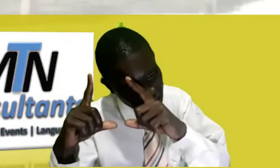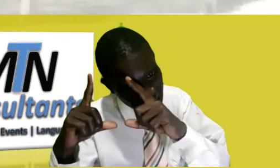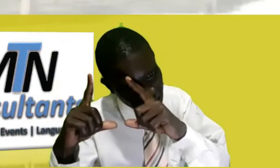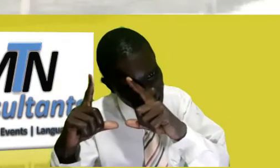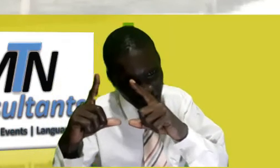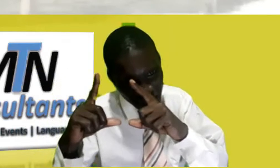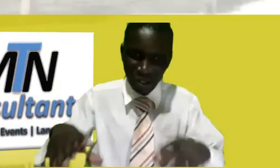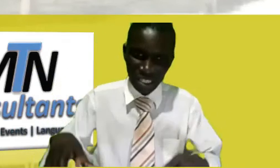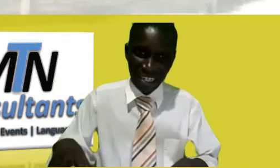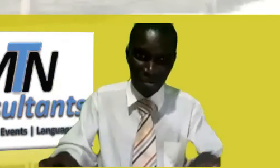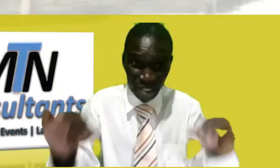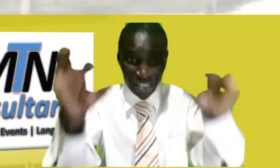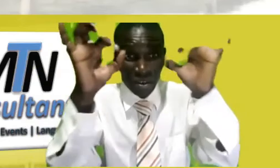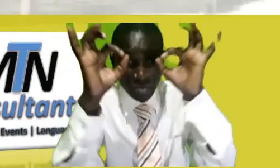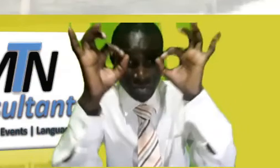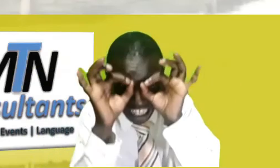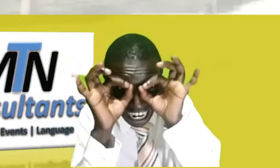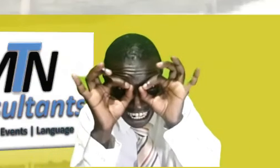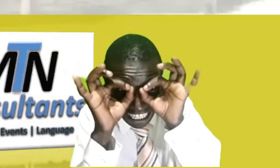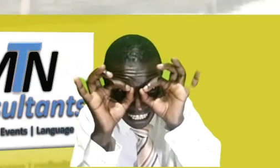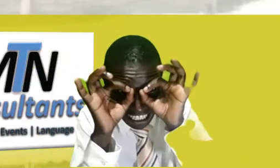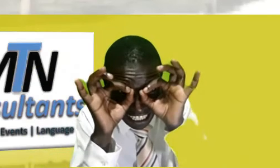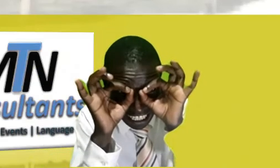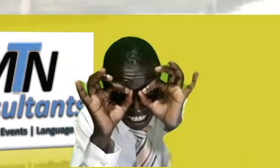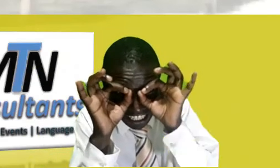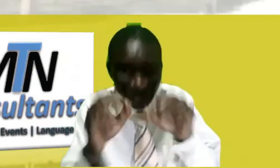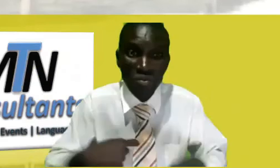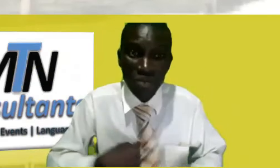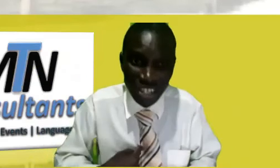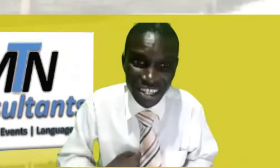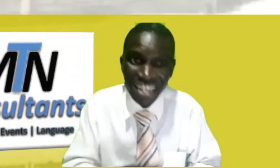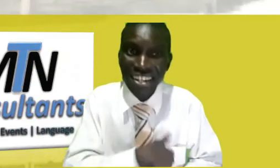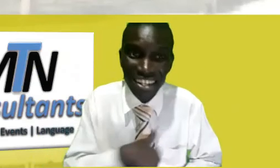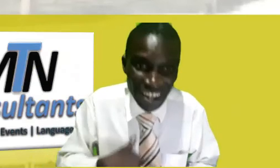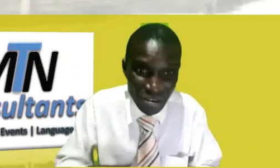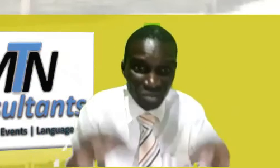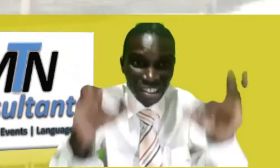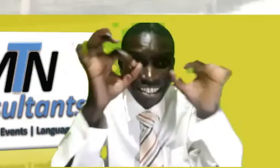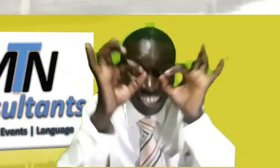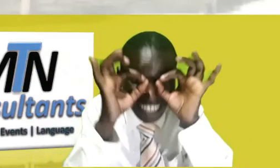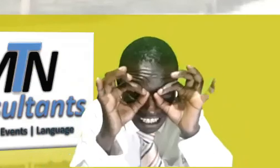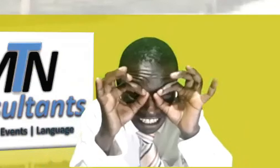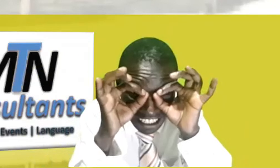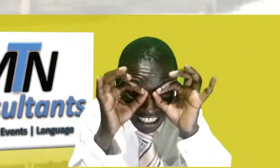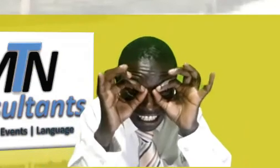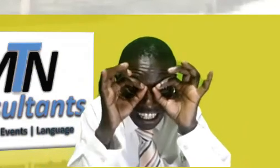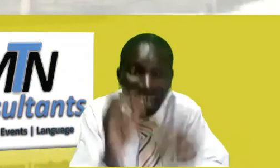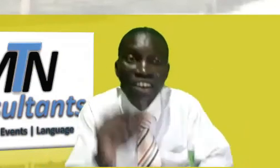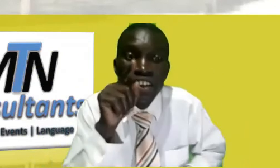catcher. If your sign name is big eyes, so me, name is